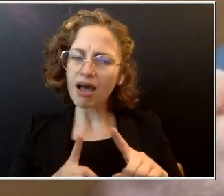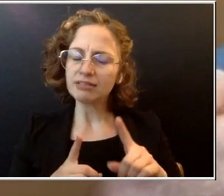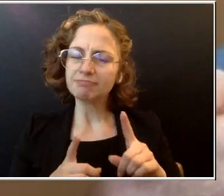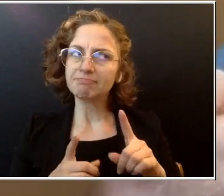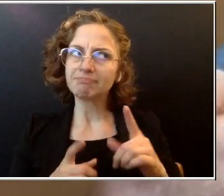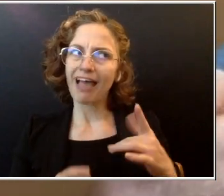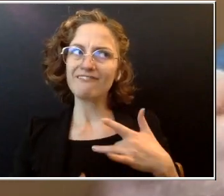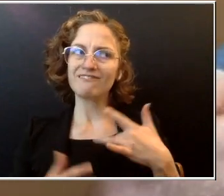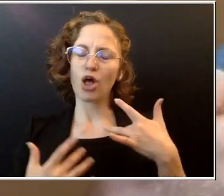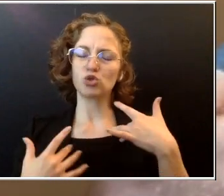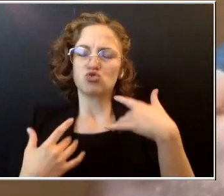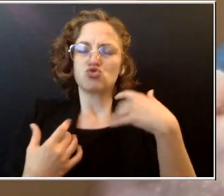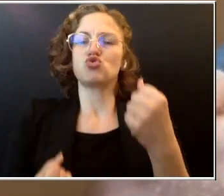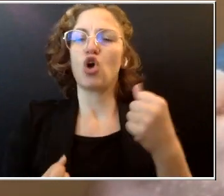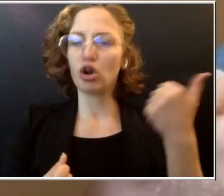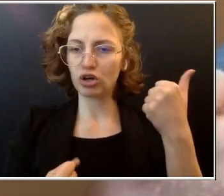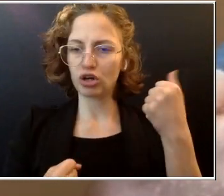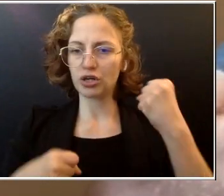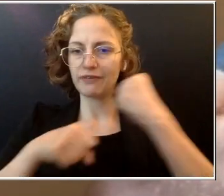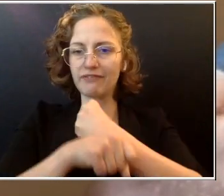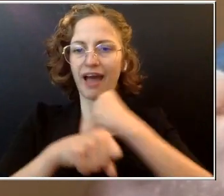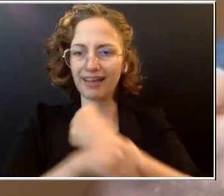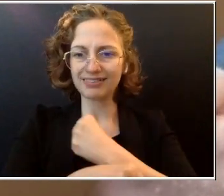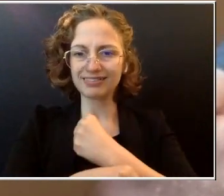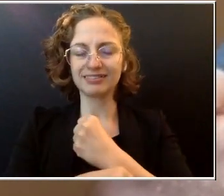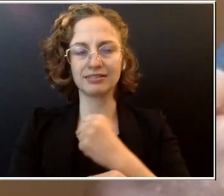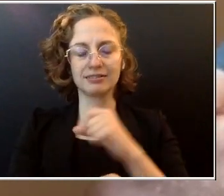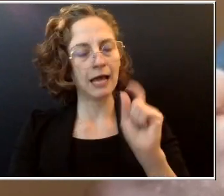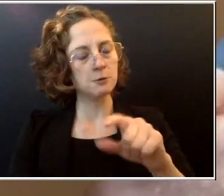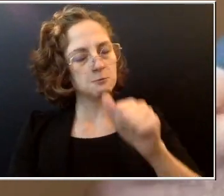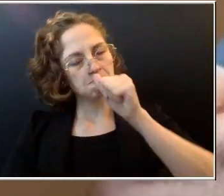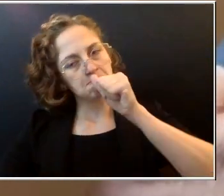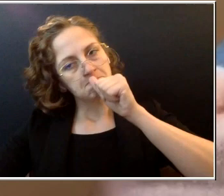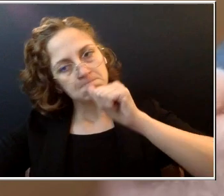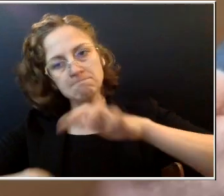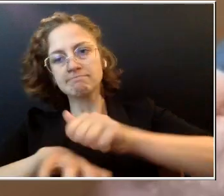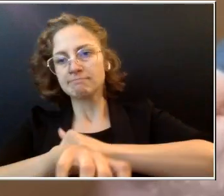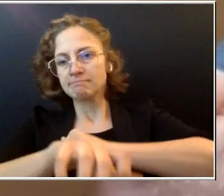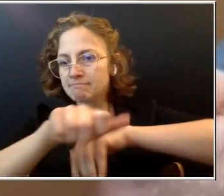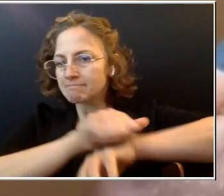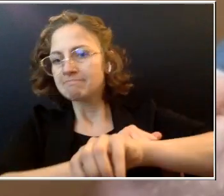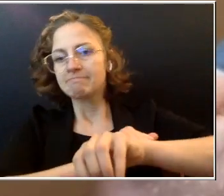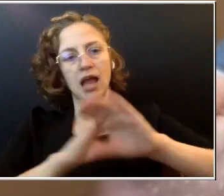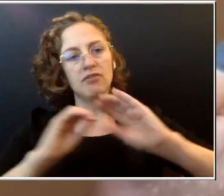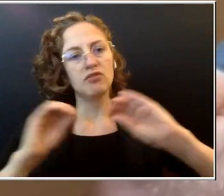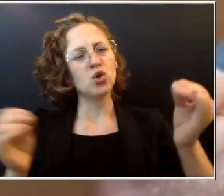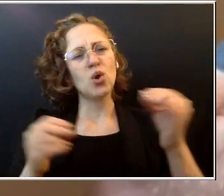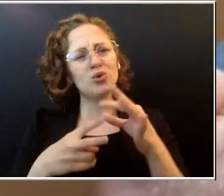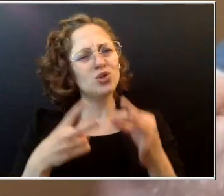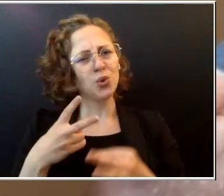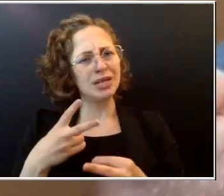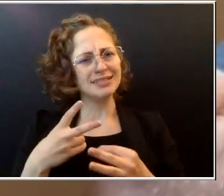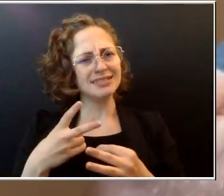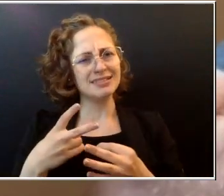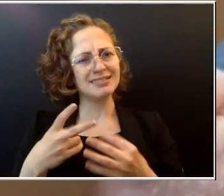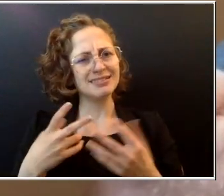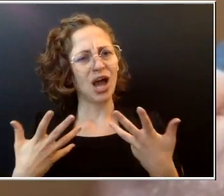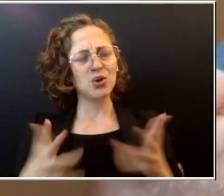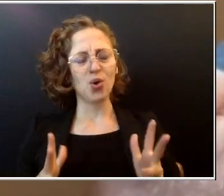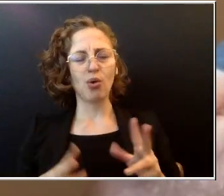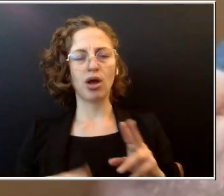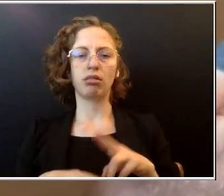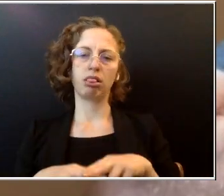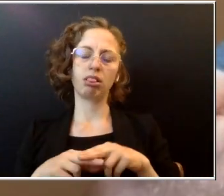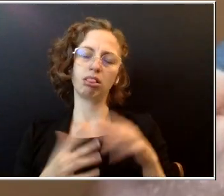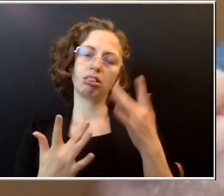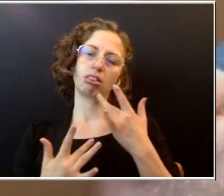to push on a little harder. And it was just kind of like I had no choice. I didn't want to sit around and feel sorry for myself.